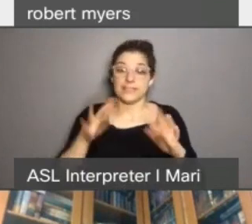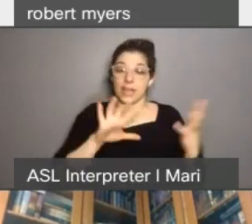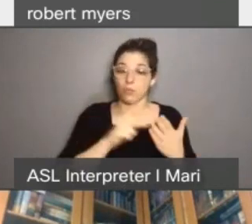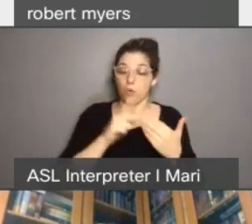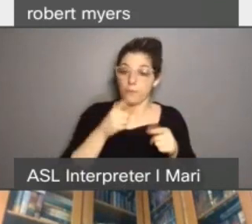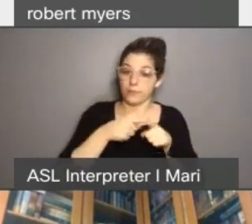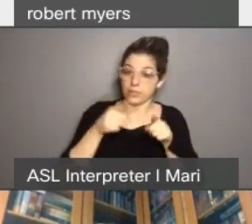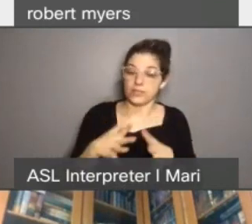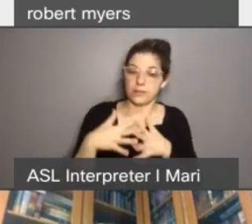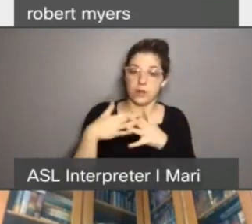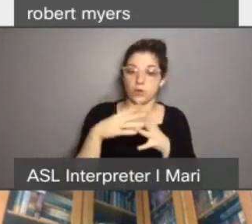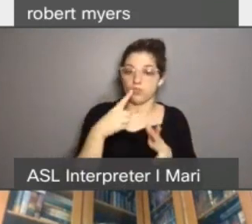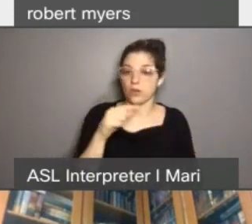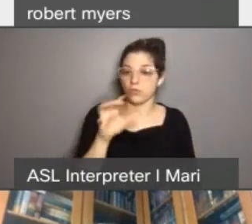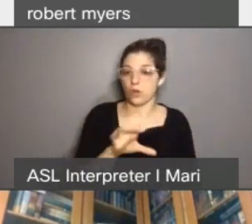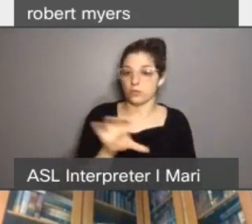Red Cross.